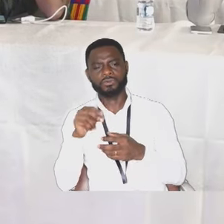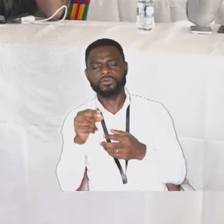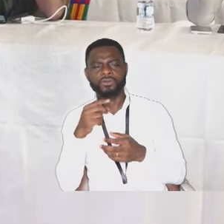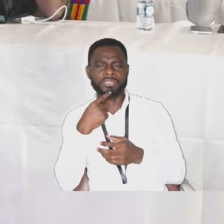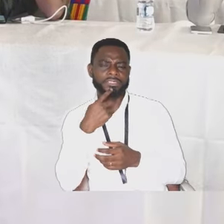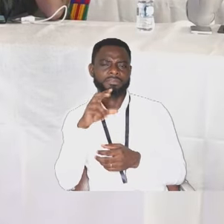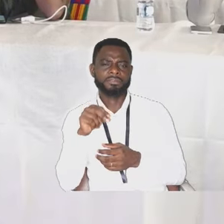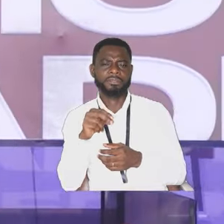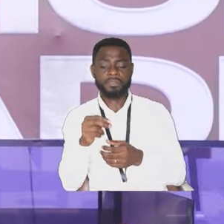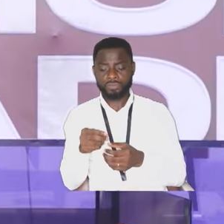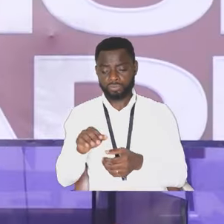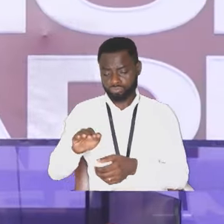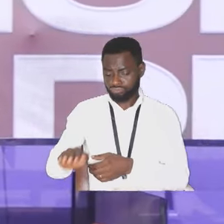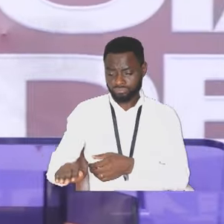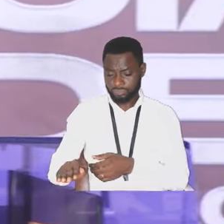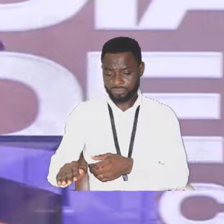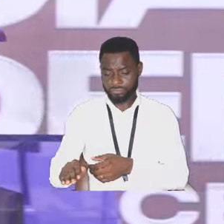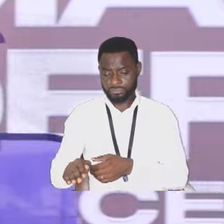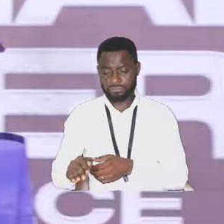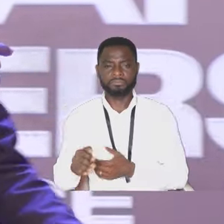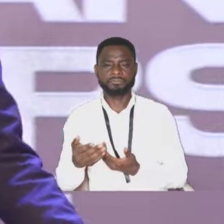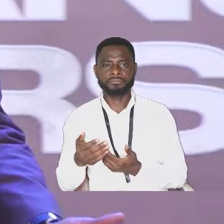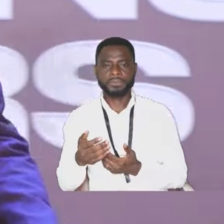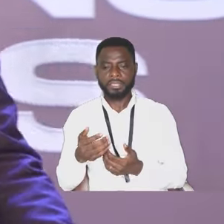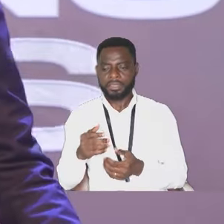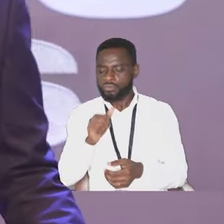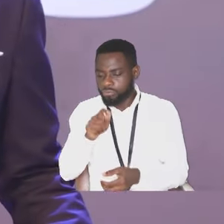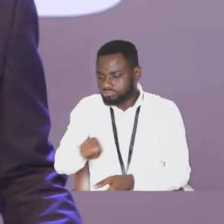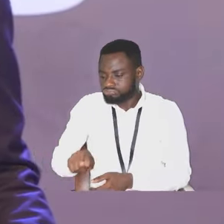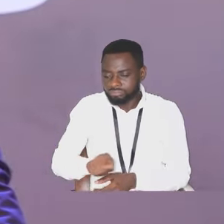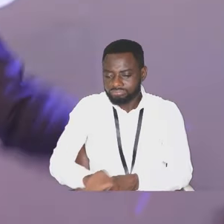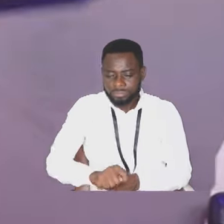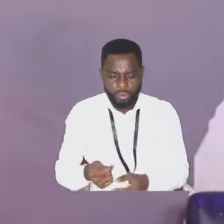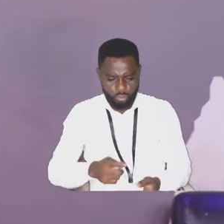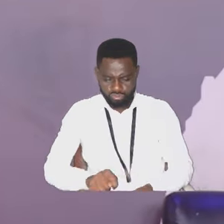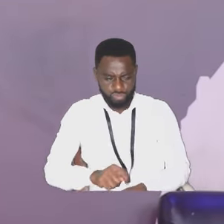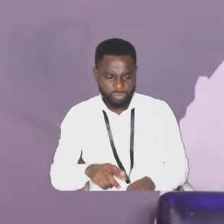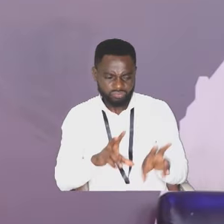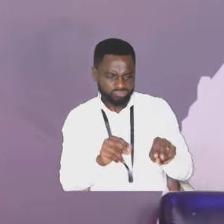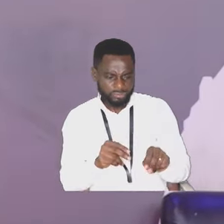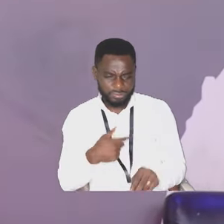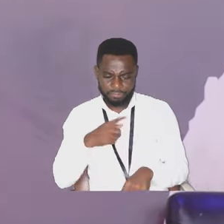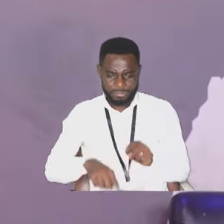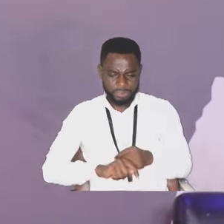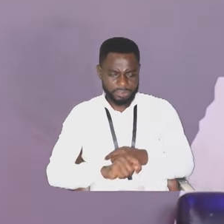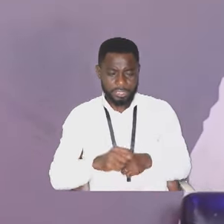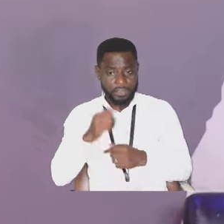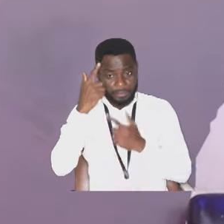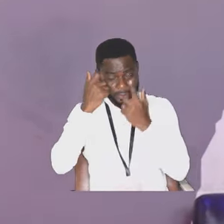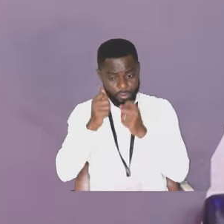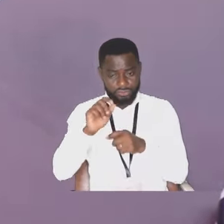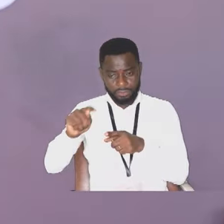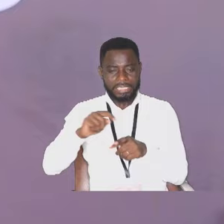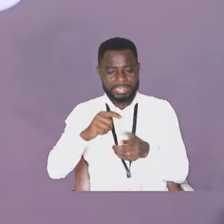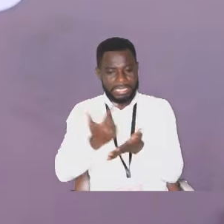Osidebi. Akorakitwano, he doesn't even want to peace anywhere. Because of where he's a